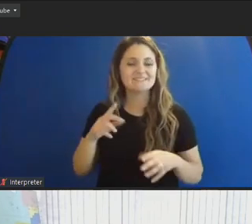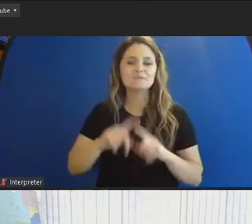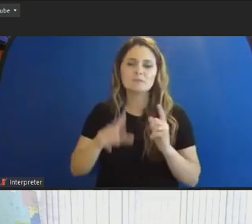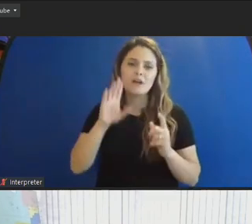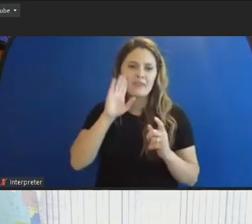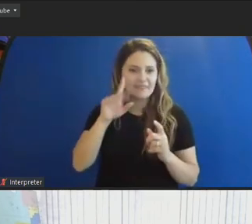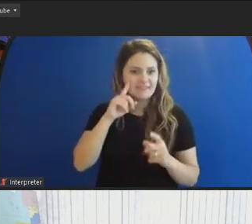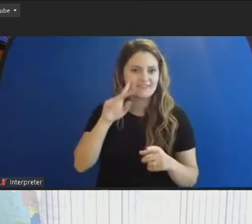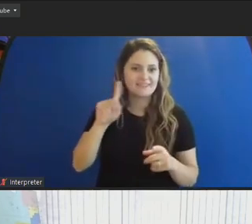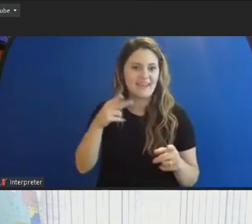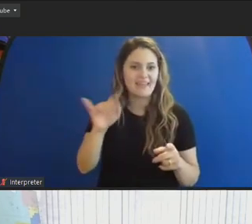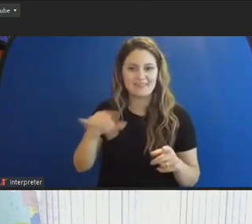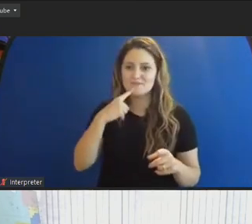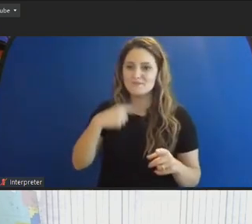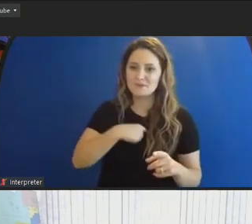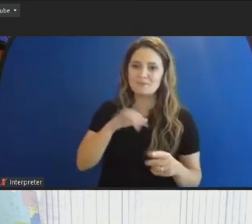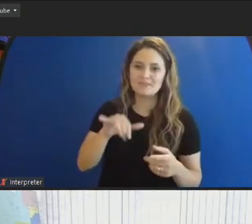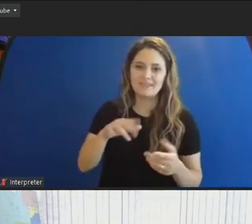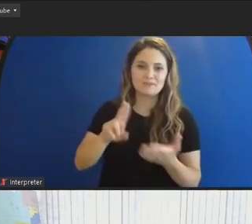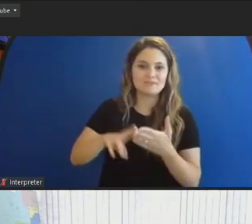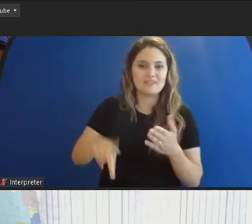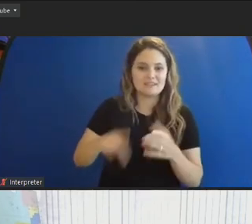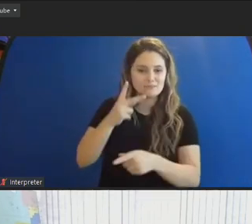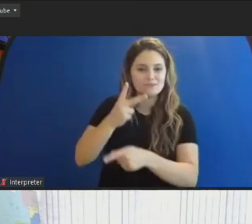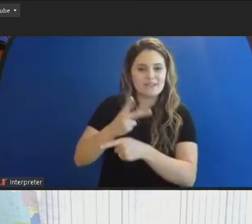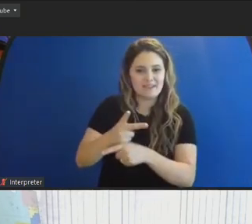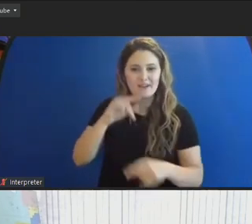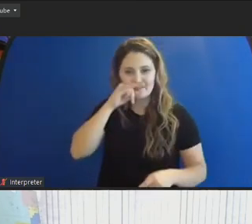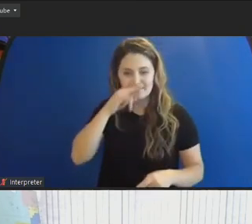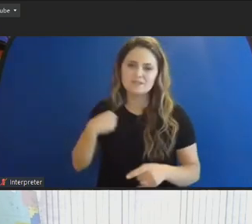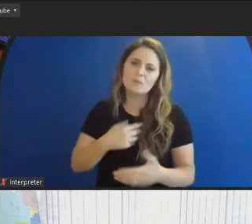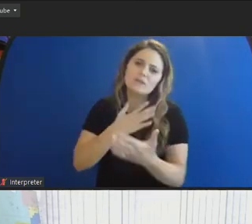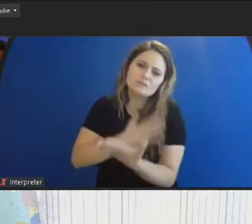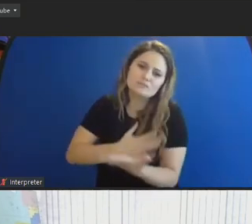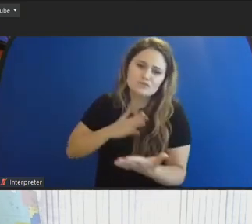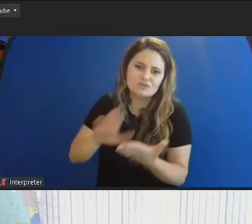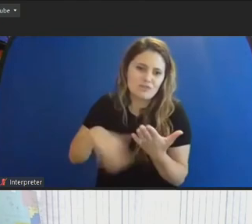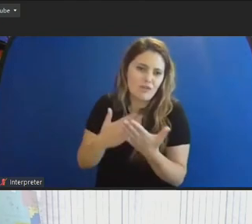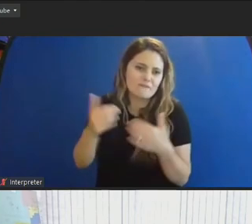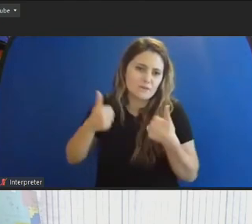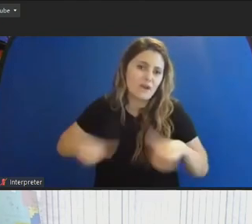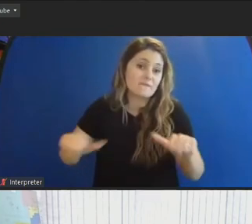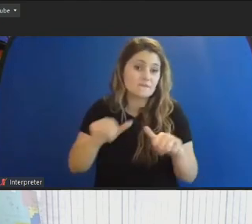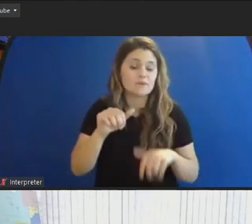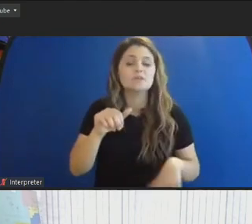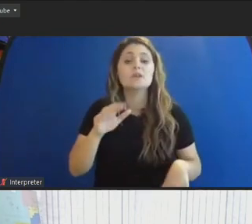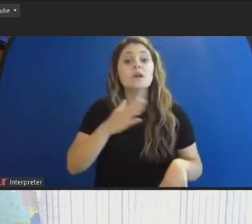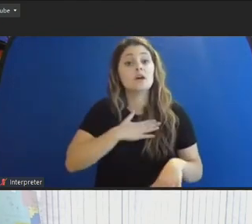told me that you signed up to take care of kids, and we appreciate all your efforts there. My